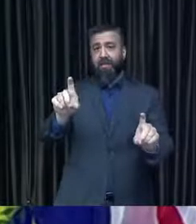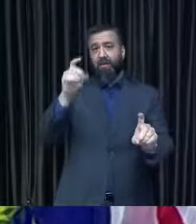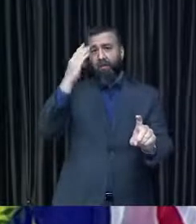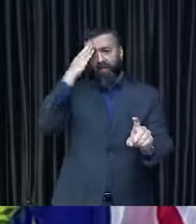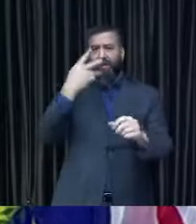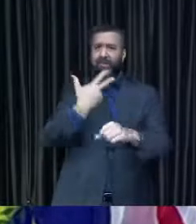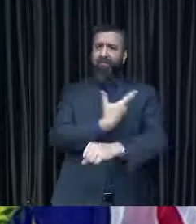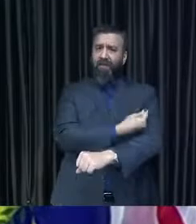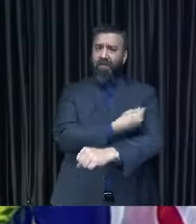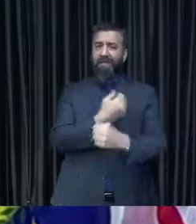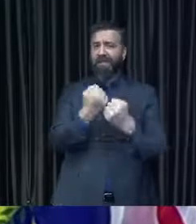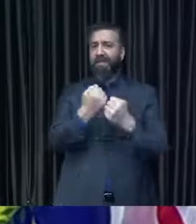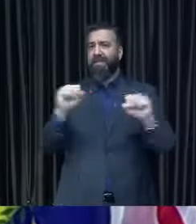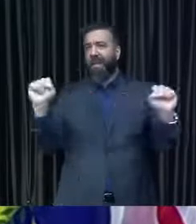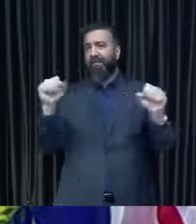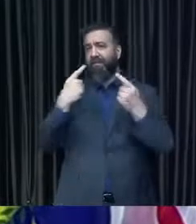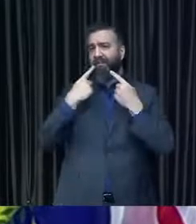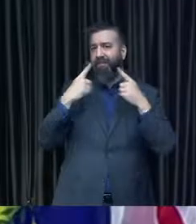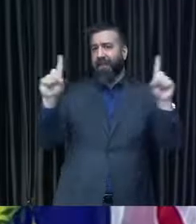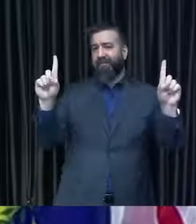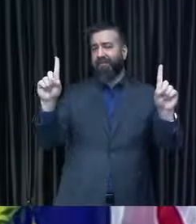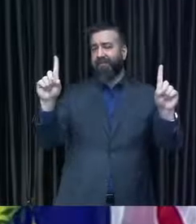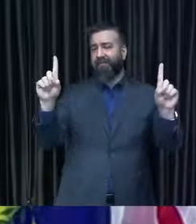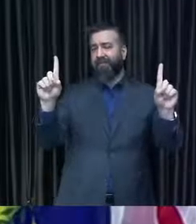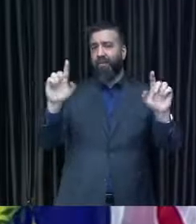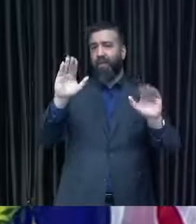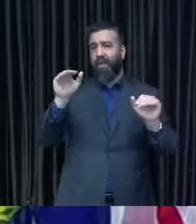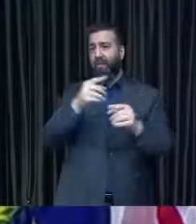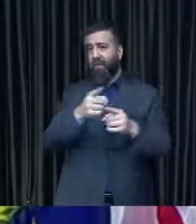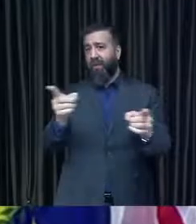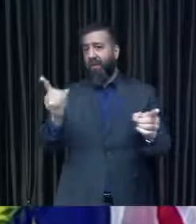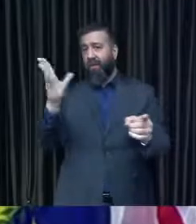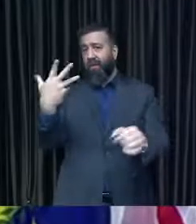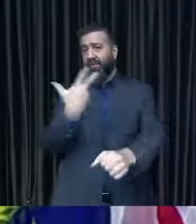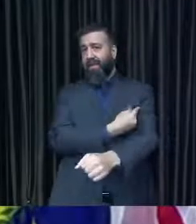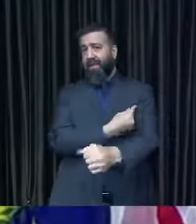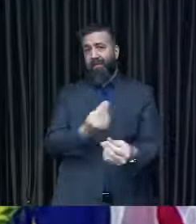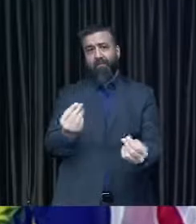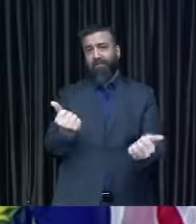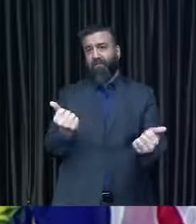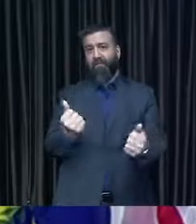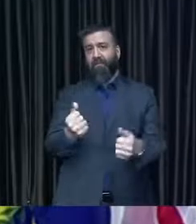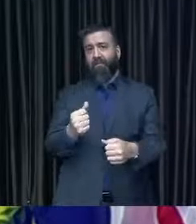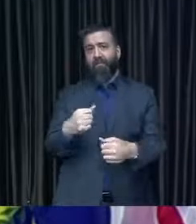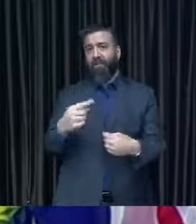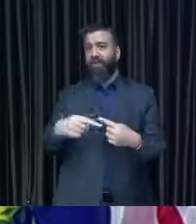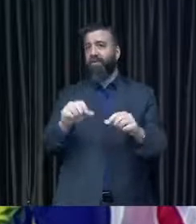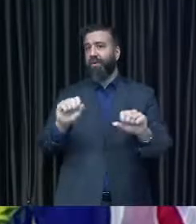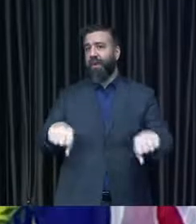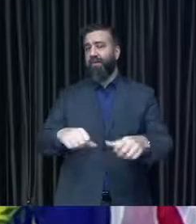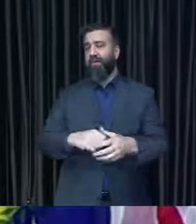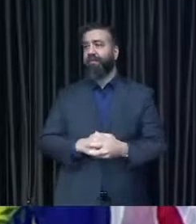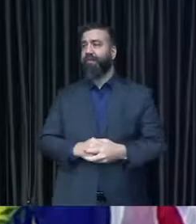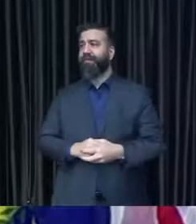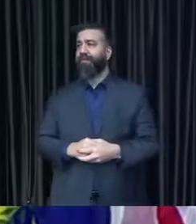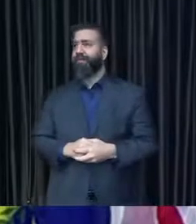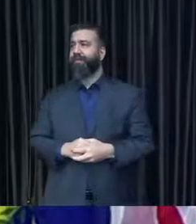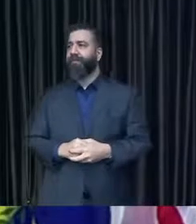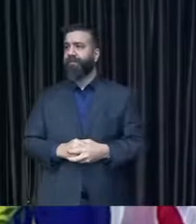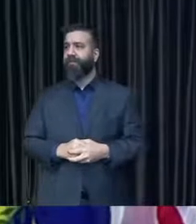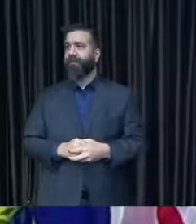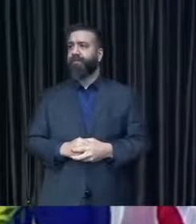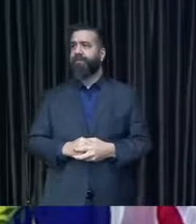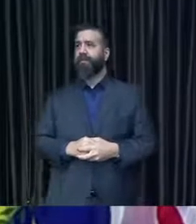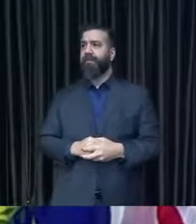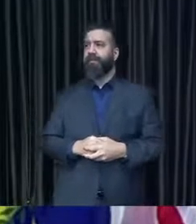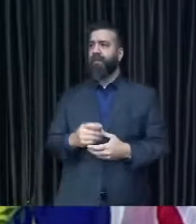effective, and we hope everyone will get vaccinated as soon as it is available to them. You may have answered this in your remarks, but this is